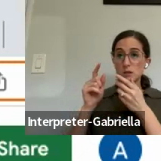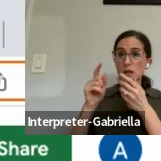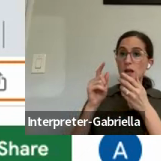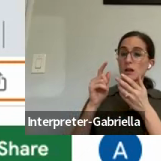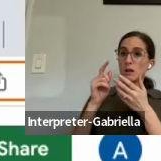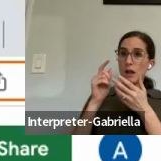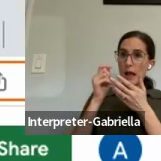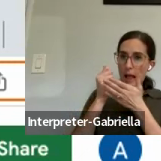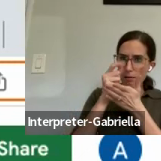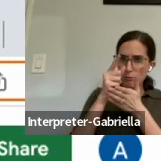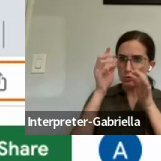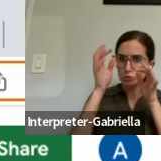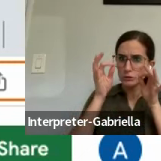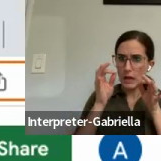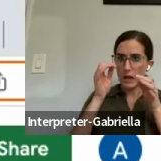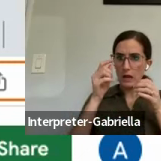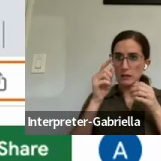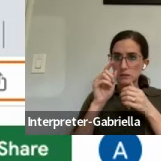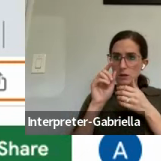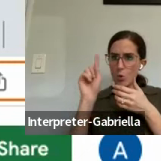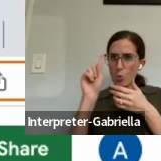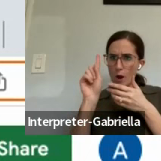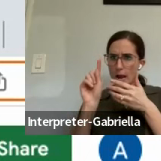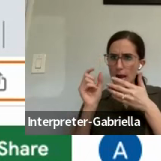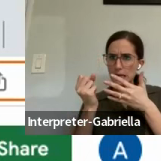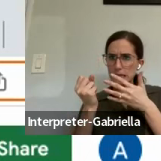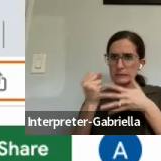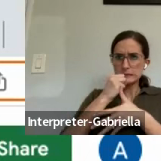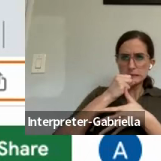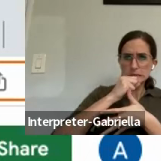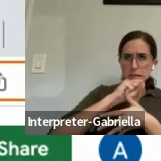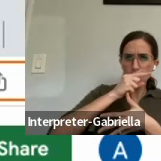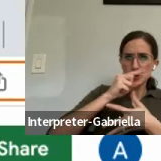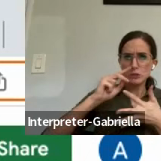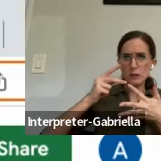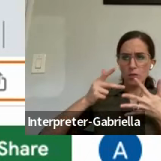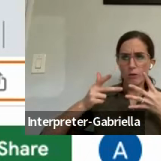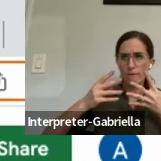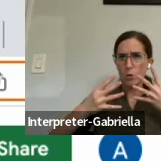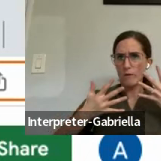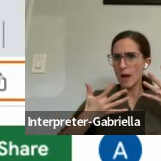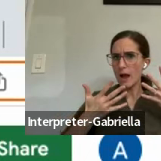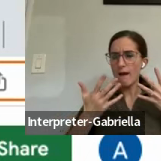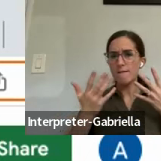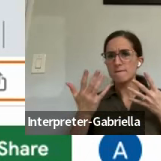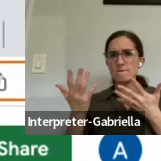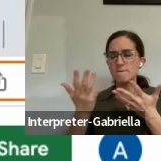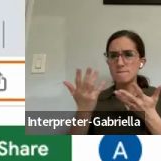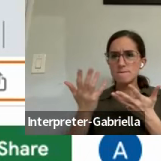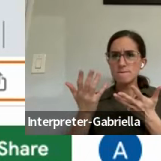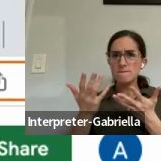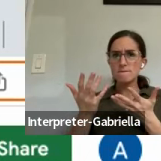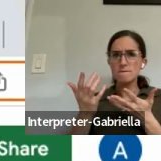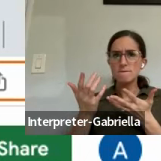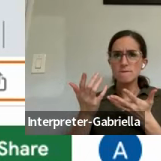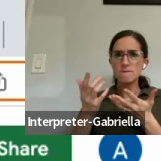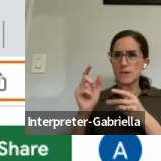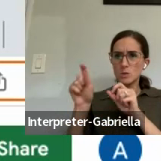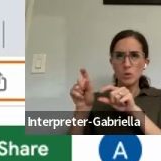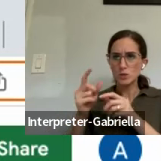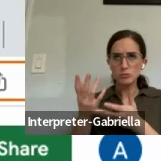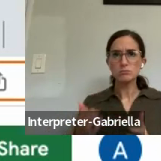Preguntas adicionales o detalles adicionales que quieren ustedes para poder ponerle número o rango, calificación a